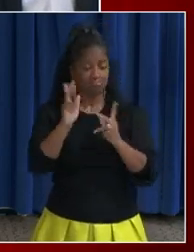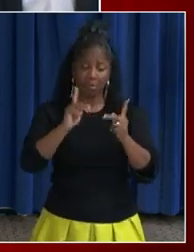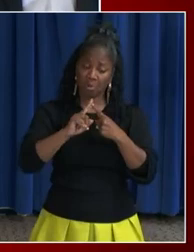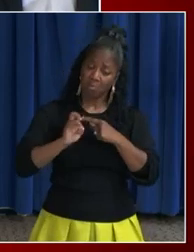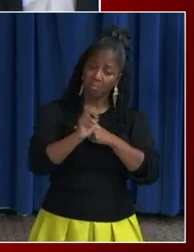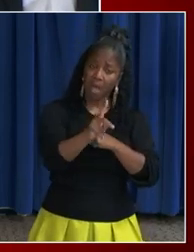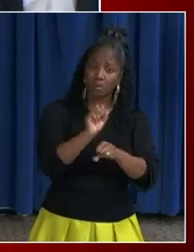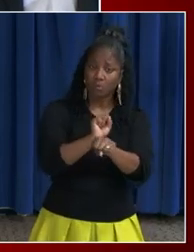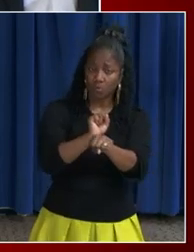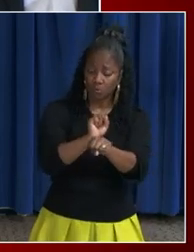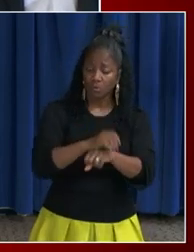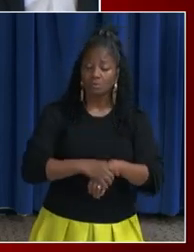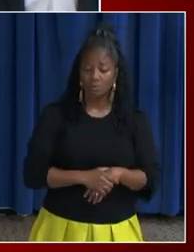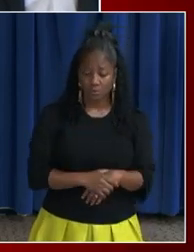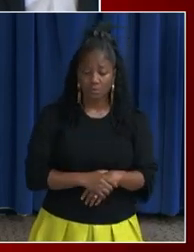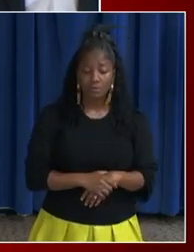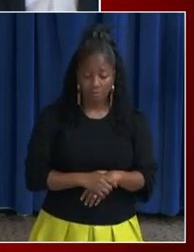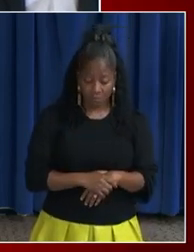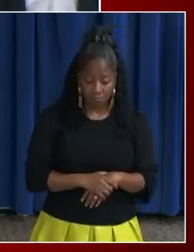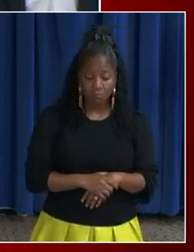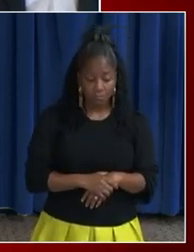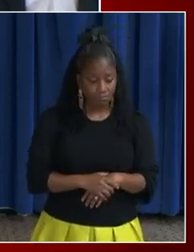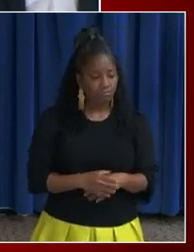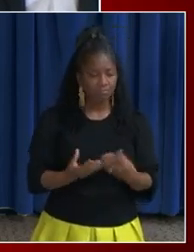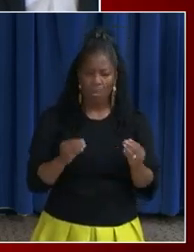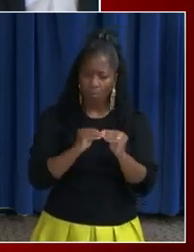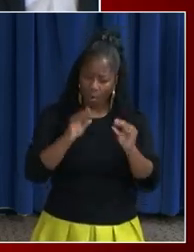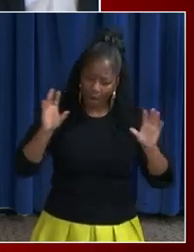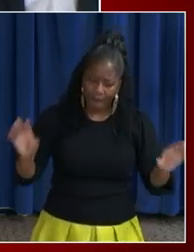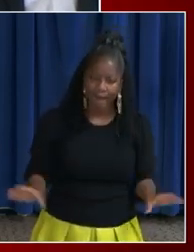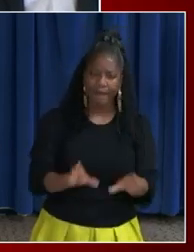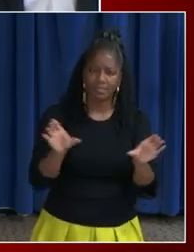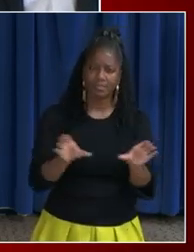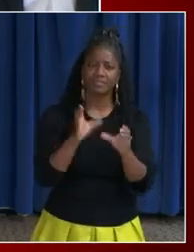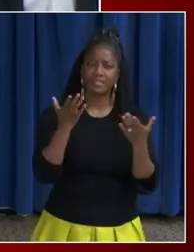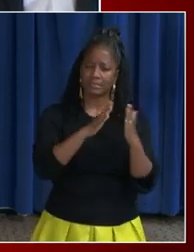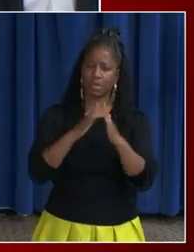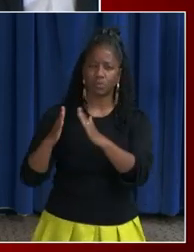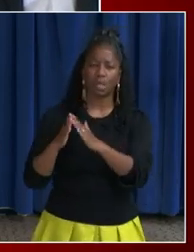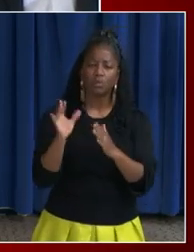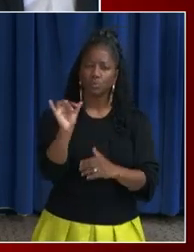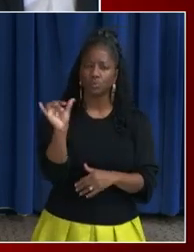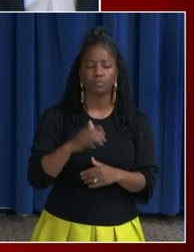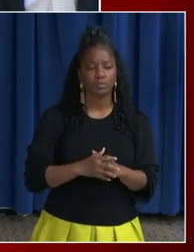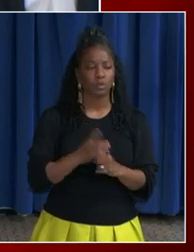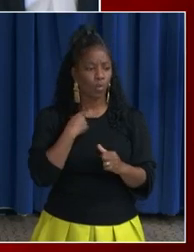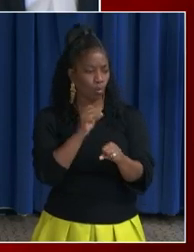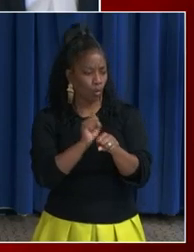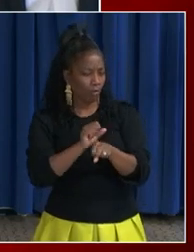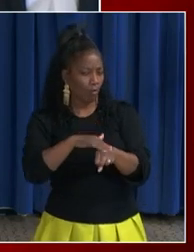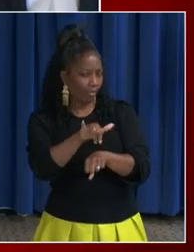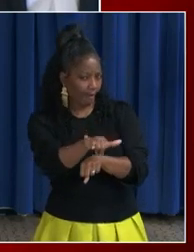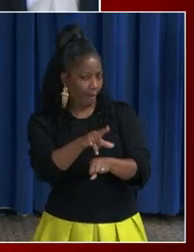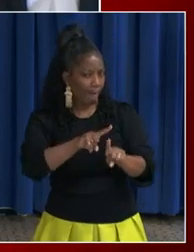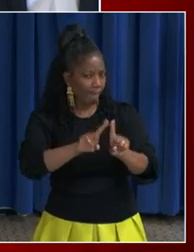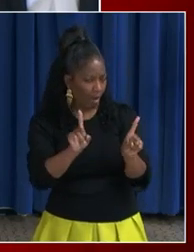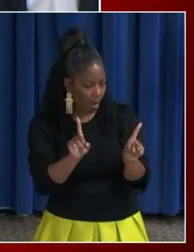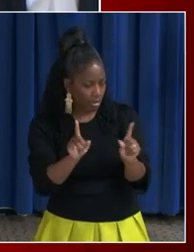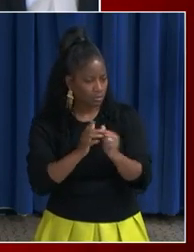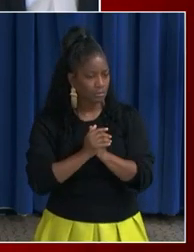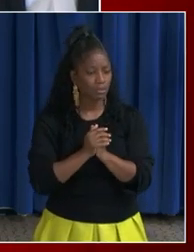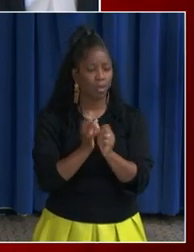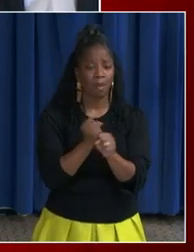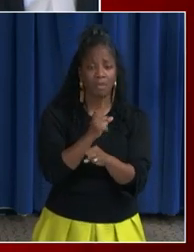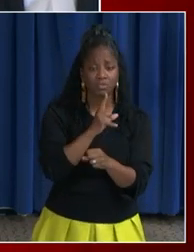work and more activity in our downtown. So that's what we're going to work on. But we want